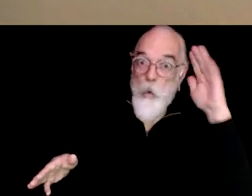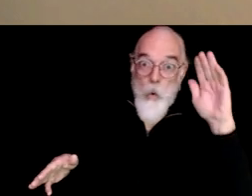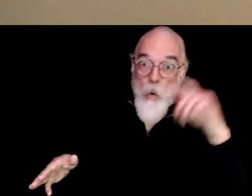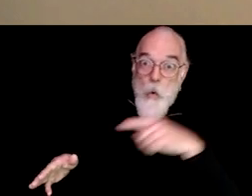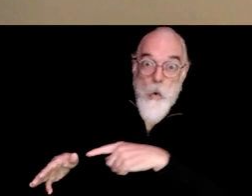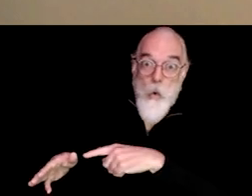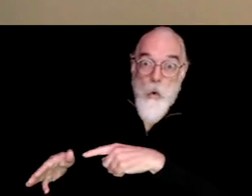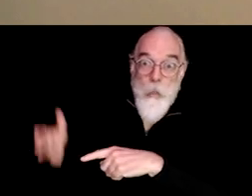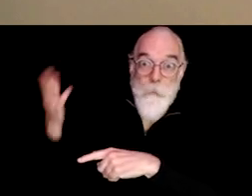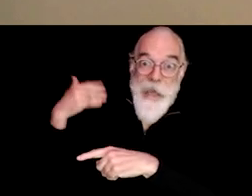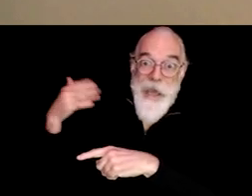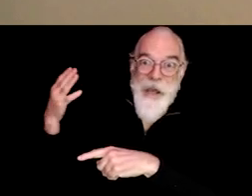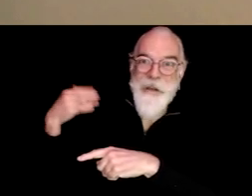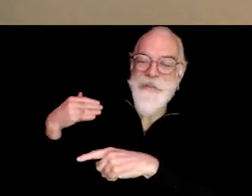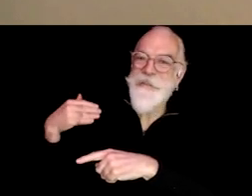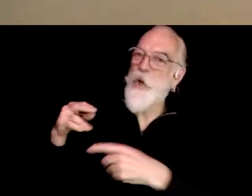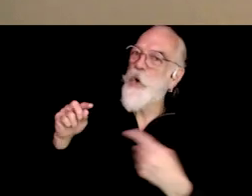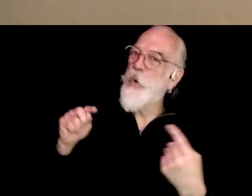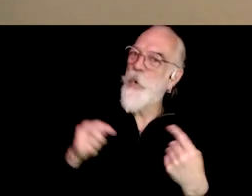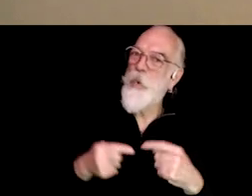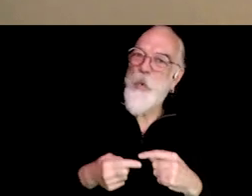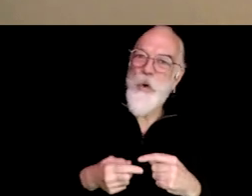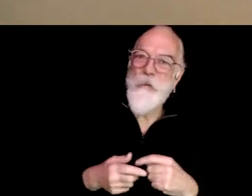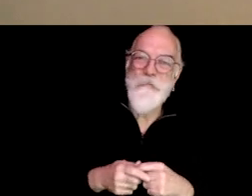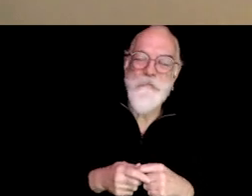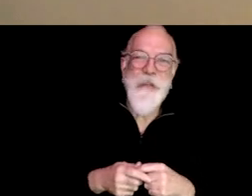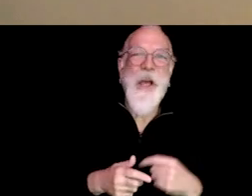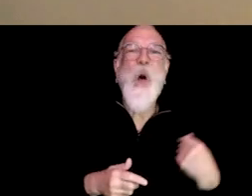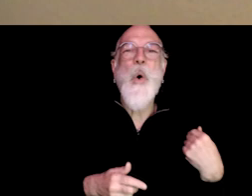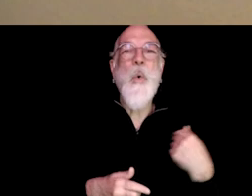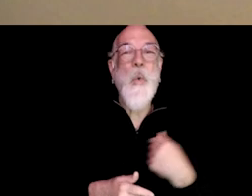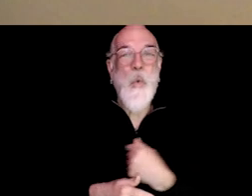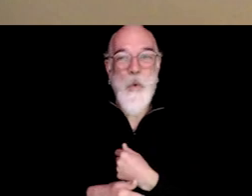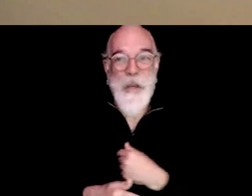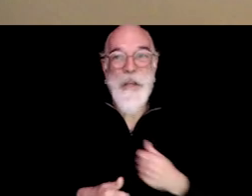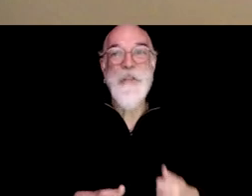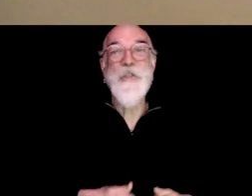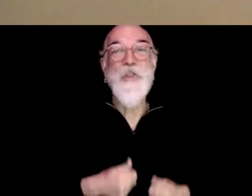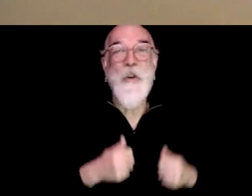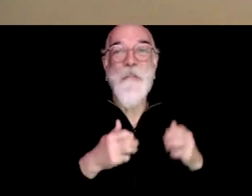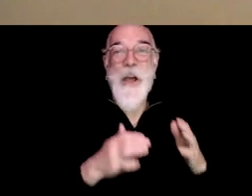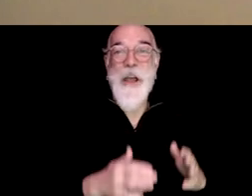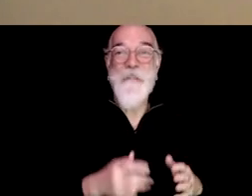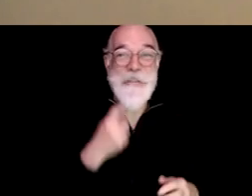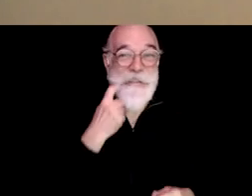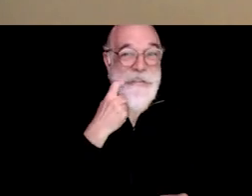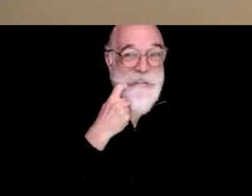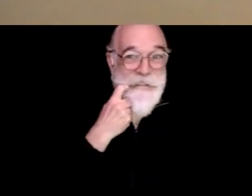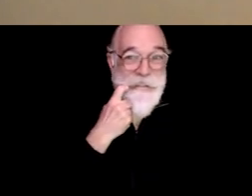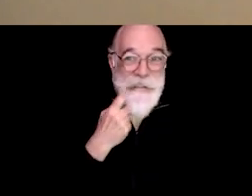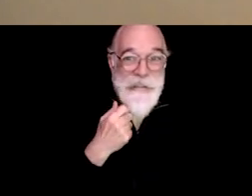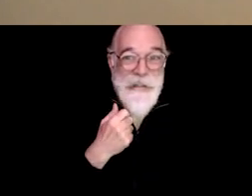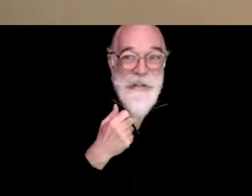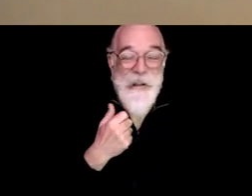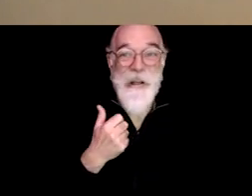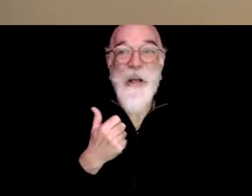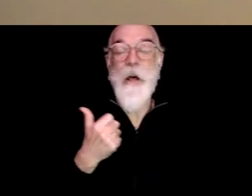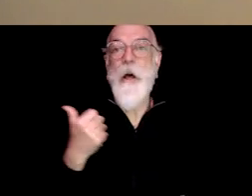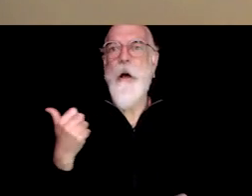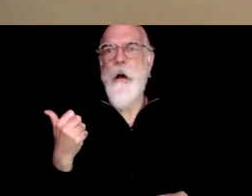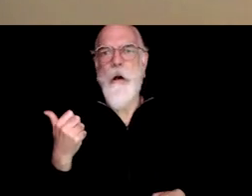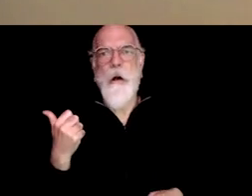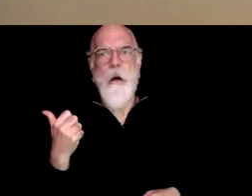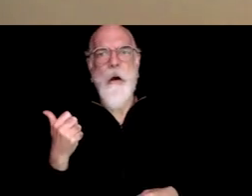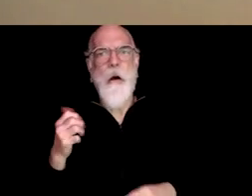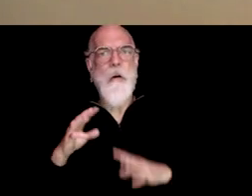from the past. For one thing, we are among the earliest survivors. We are descendants of